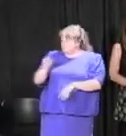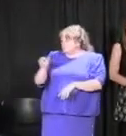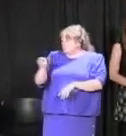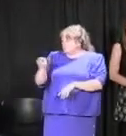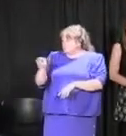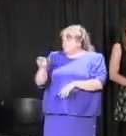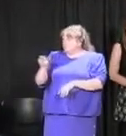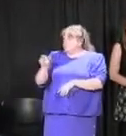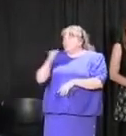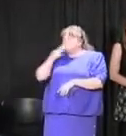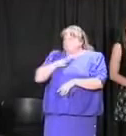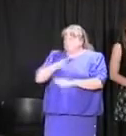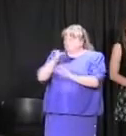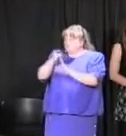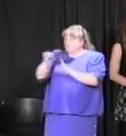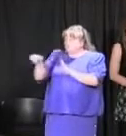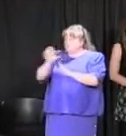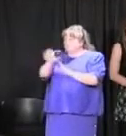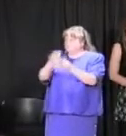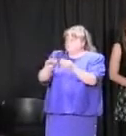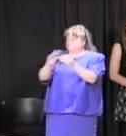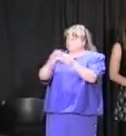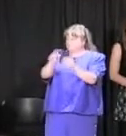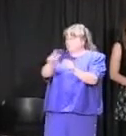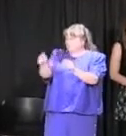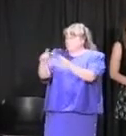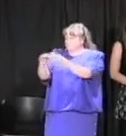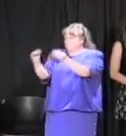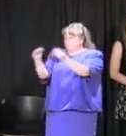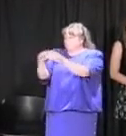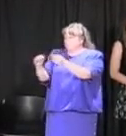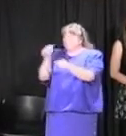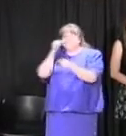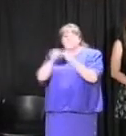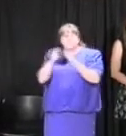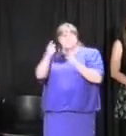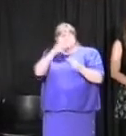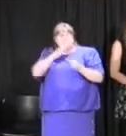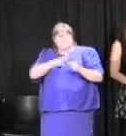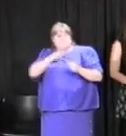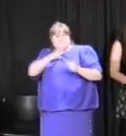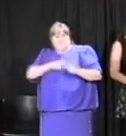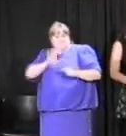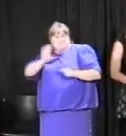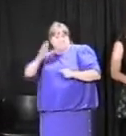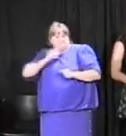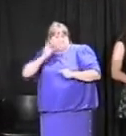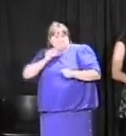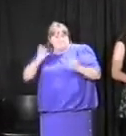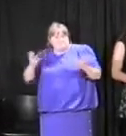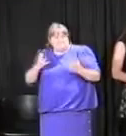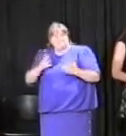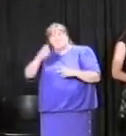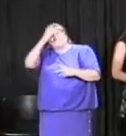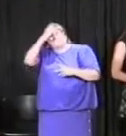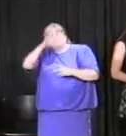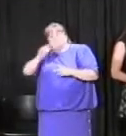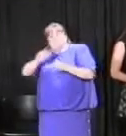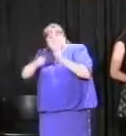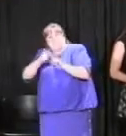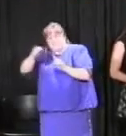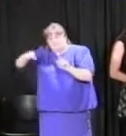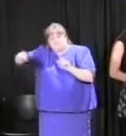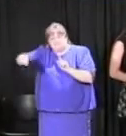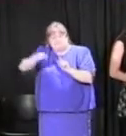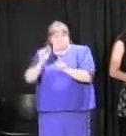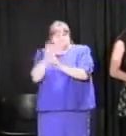stories. Like, remember that one girl that was gang raped by her father and his friends and forced to act out the scenes from pornographic movies?